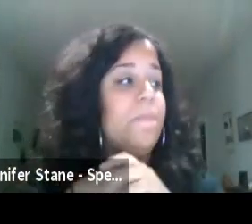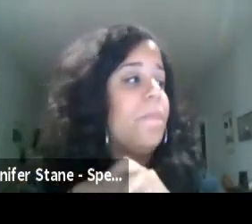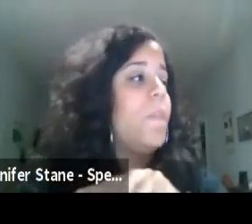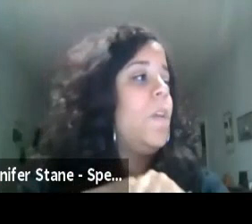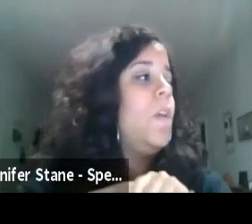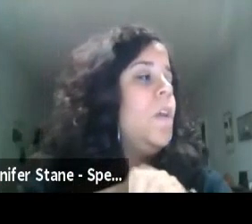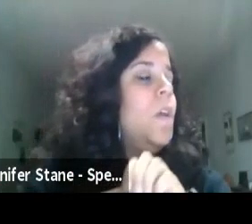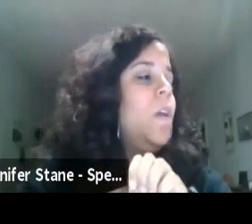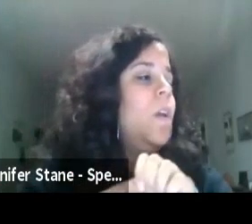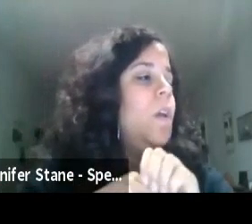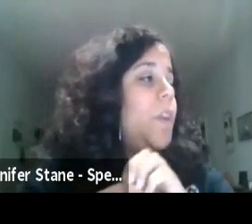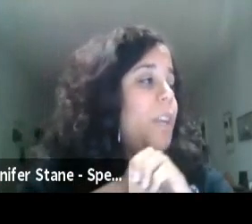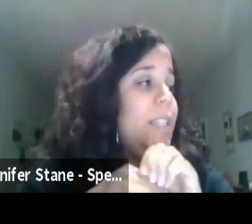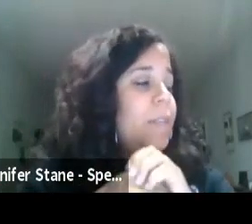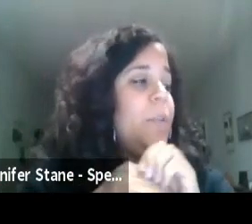level.